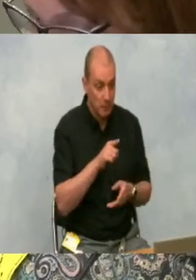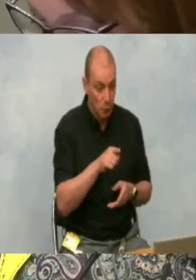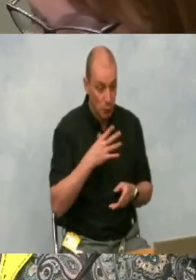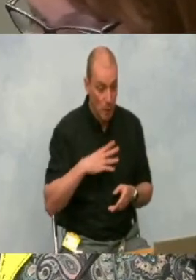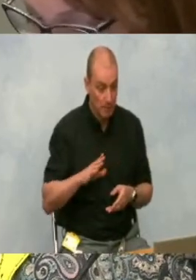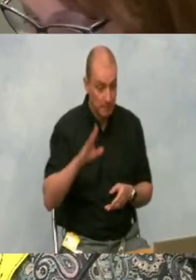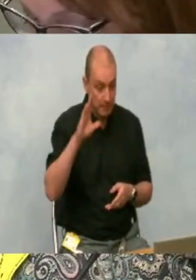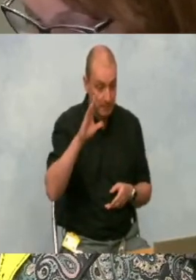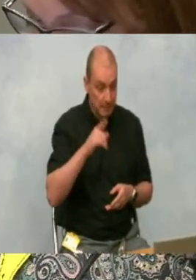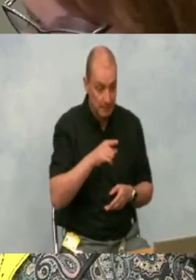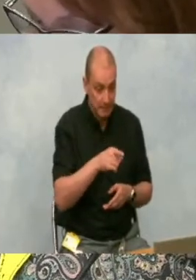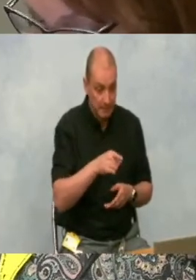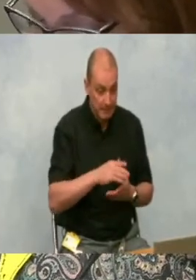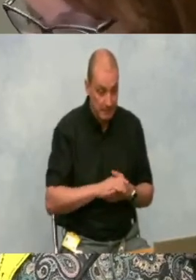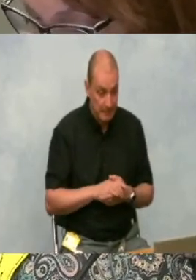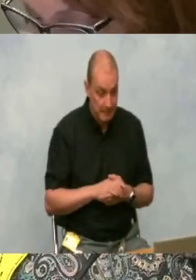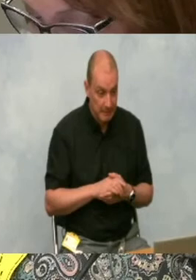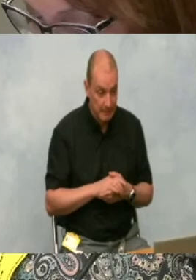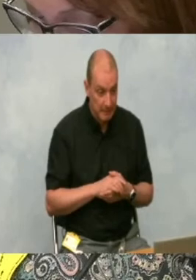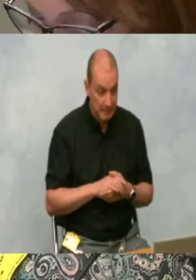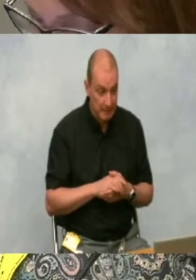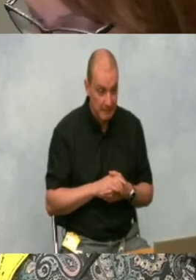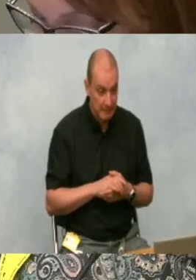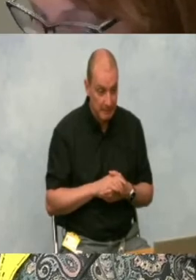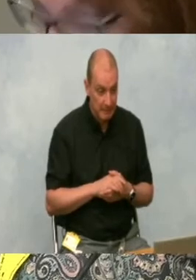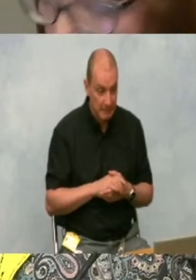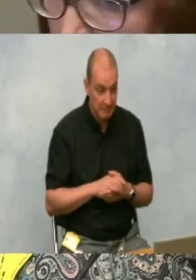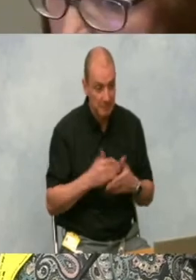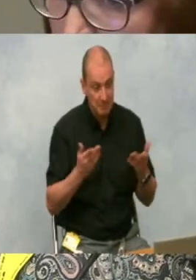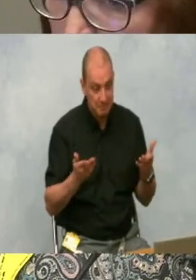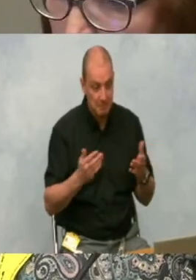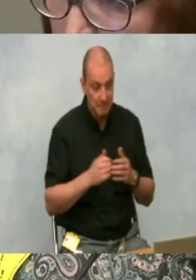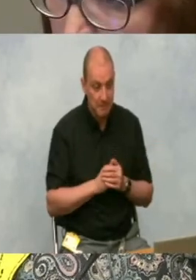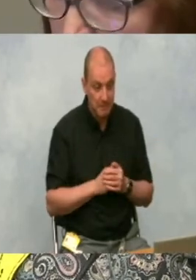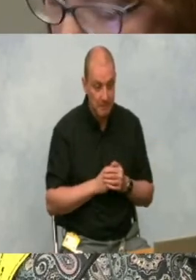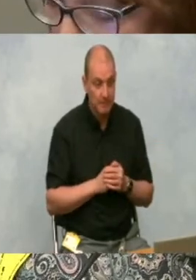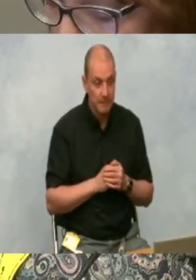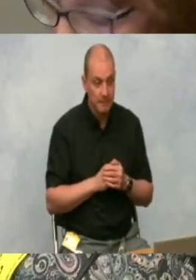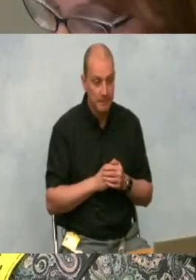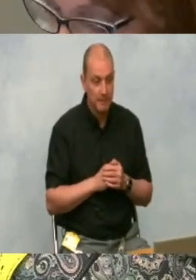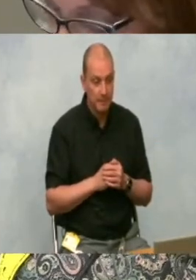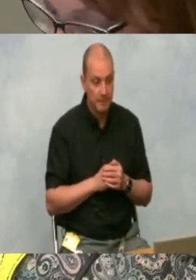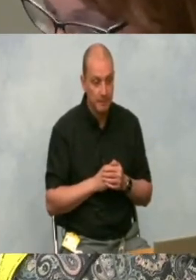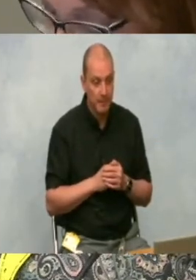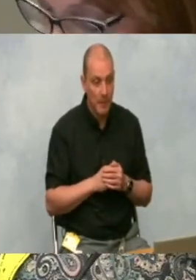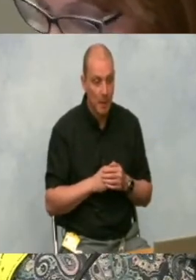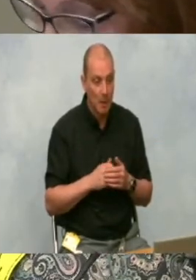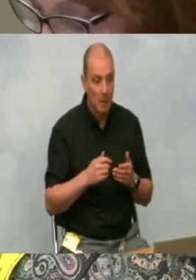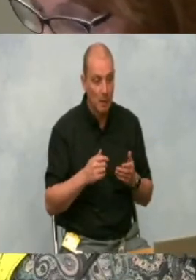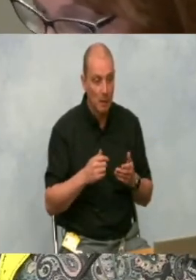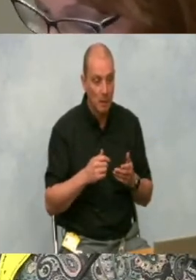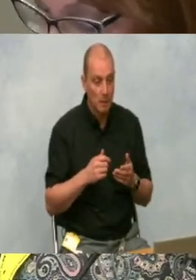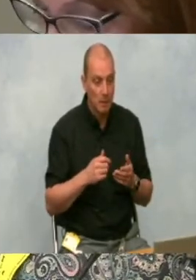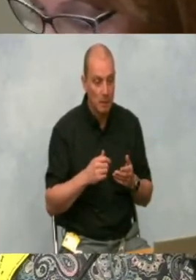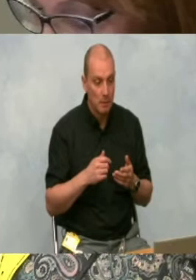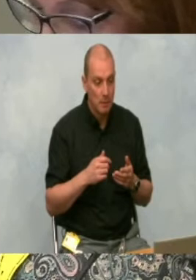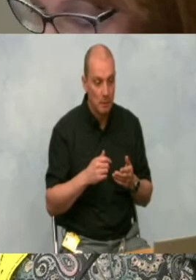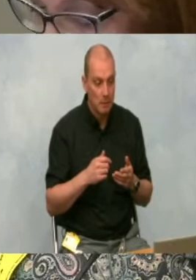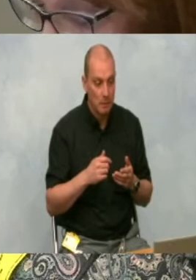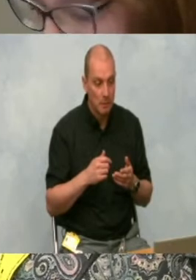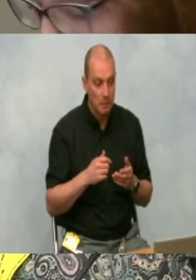don't think we present committee reports in a negative fashion. We try to present them in a straightforward,